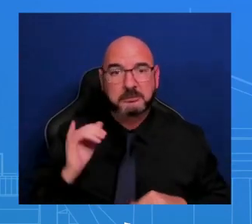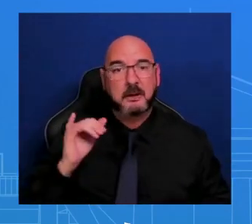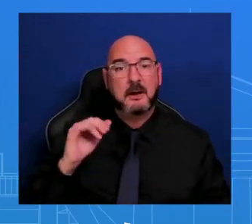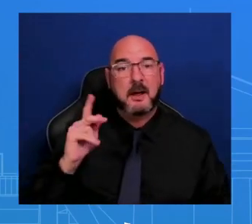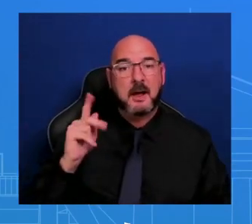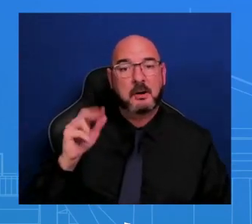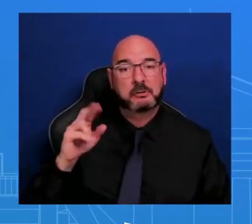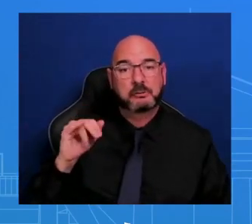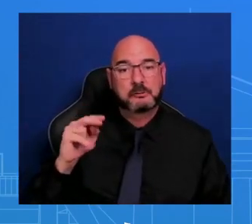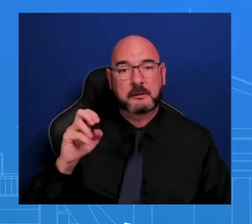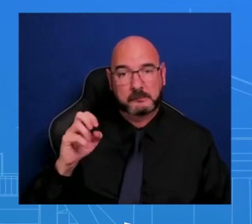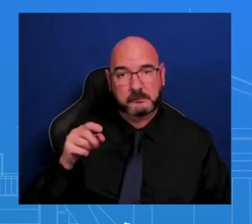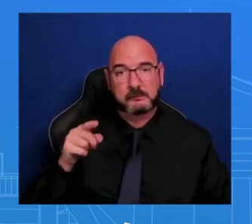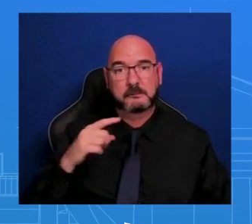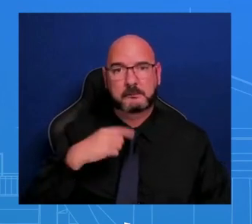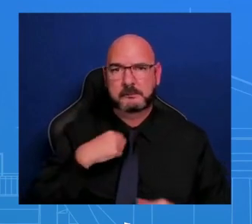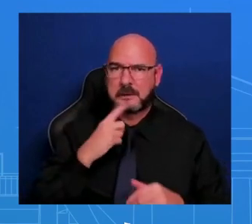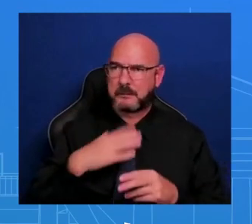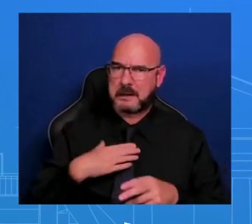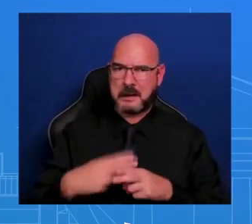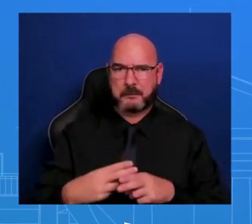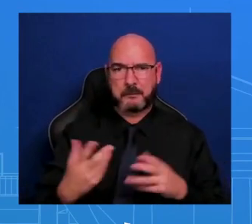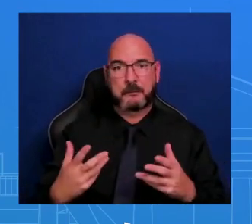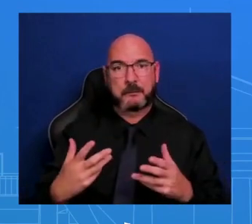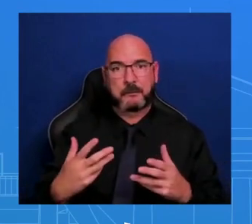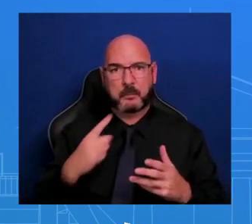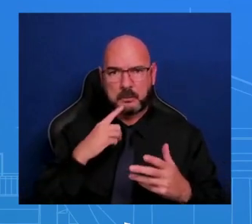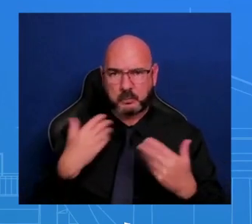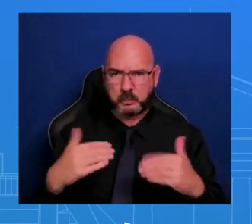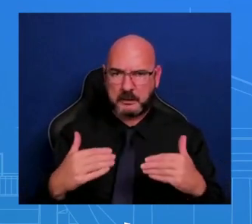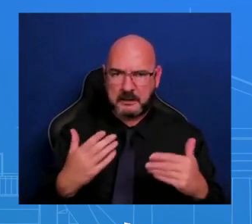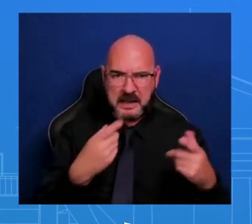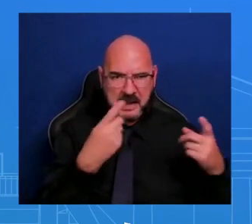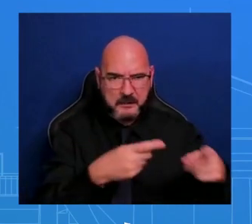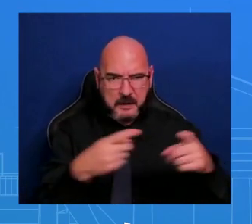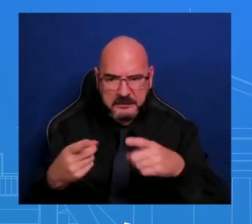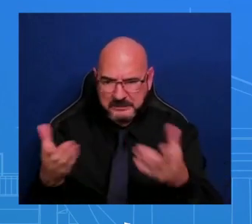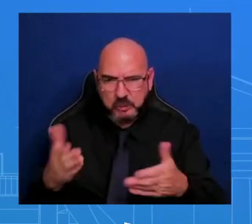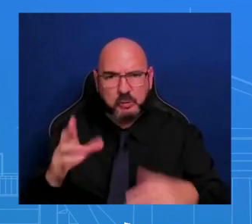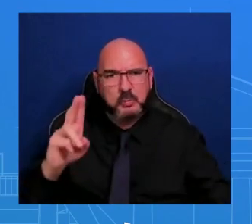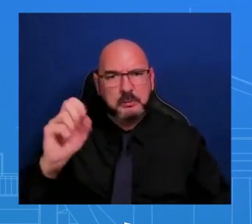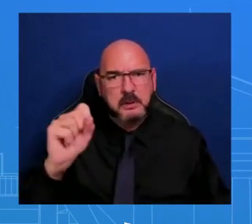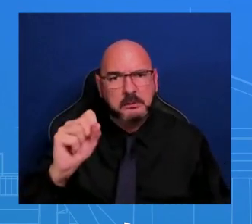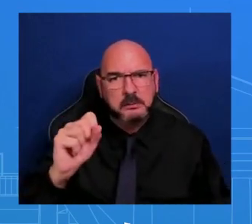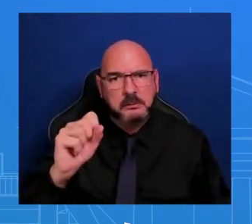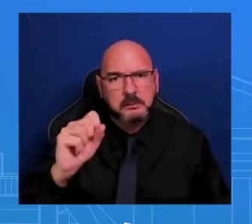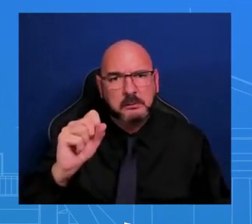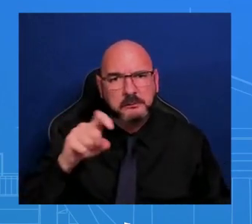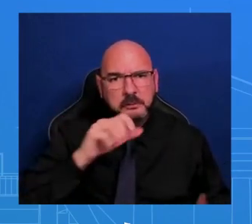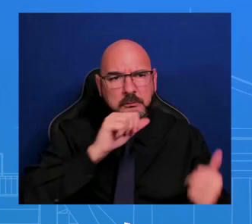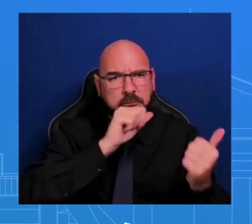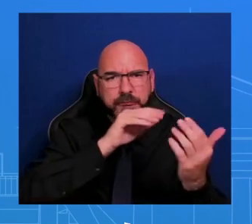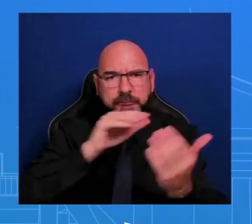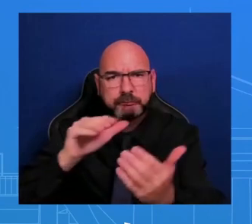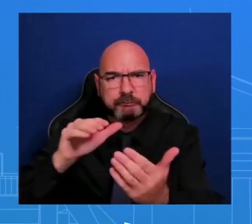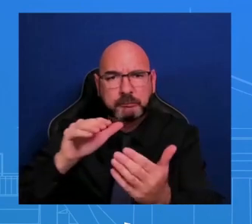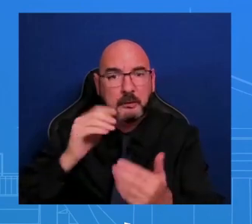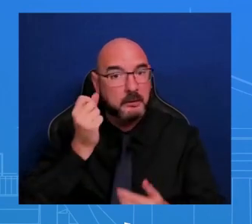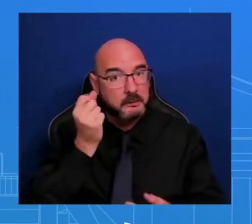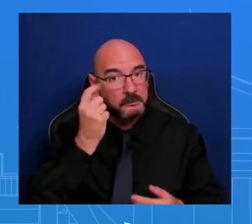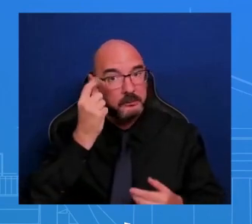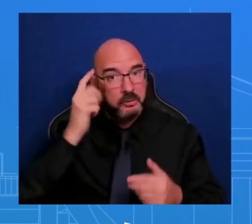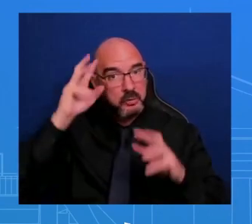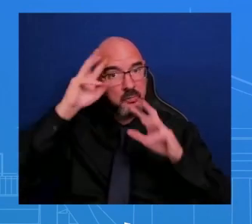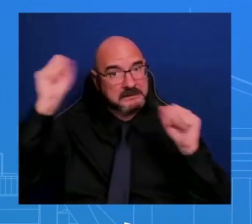here in the United States. But the president is managing it really, really well because of his long experience in government, the wisdom he brings to the job,